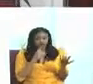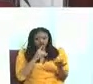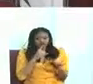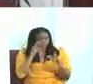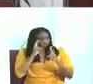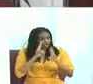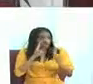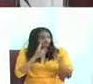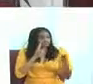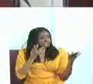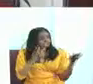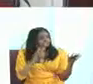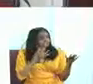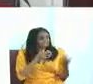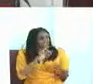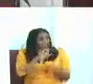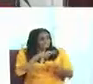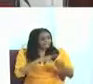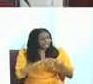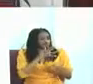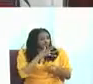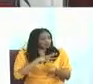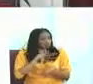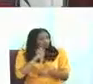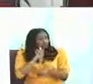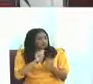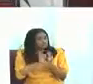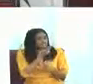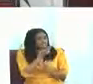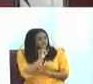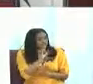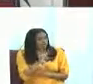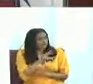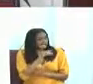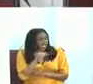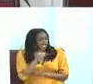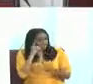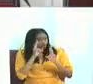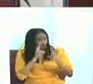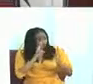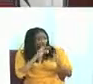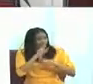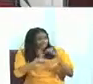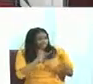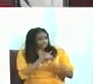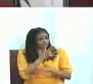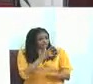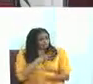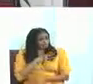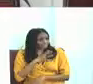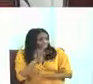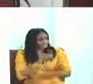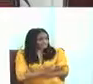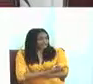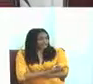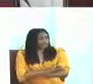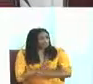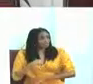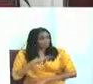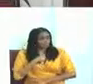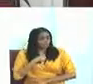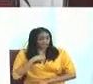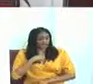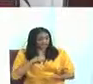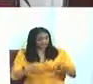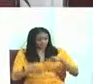Girls with AIDS and HIV, in honor of International Women's Day, we go back home